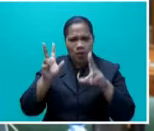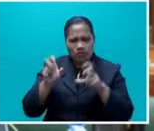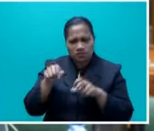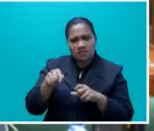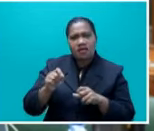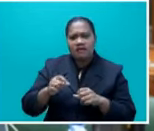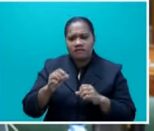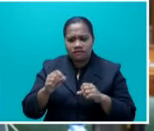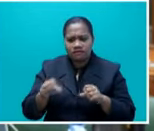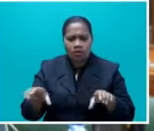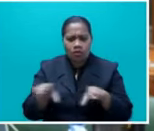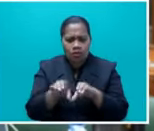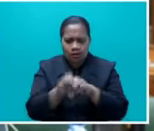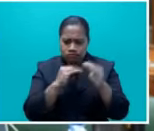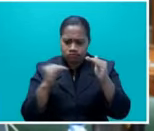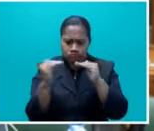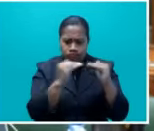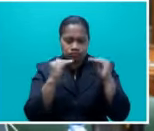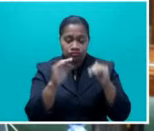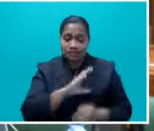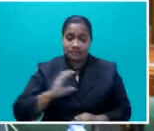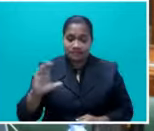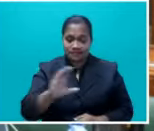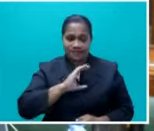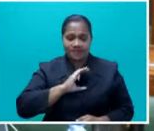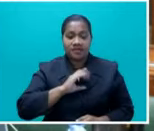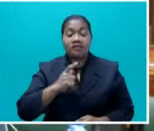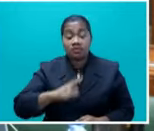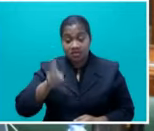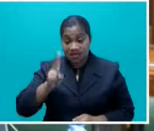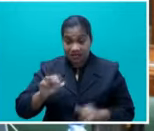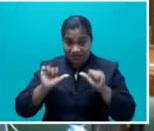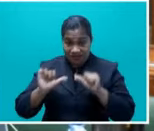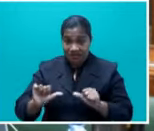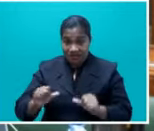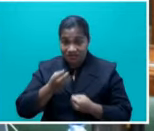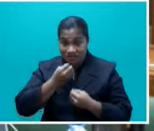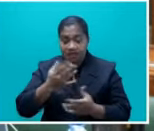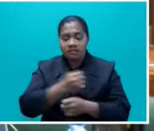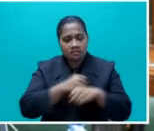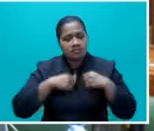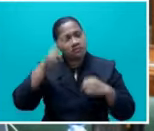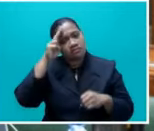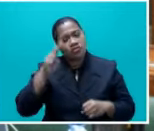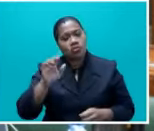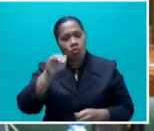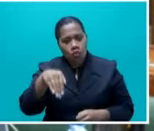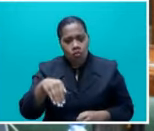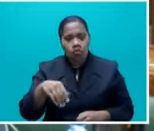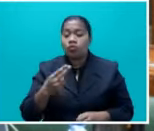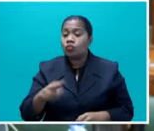equal citizenry because, again, according to His Excellency's address, our nation is home to a people who want stability